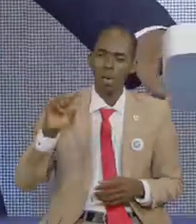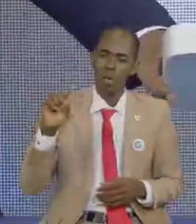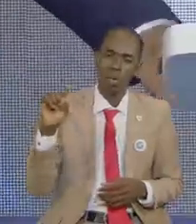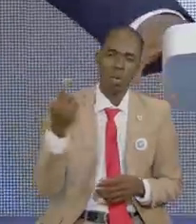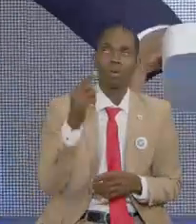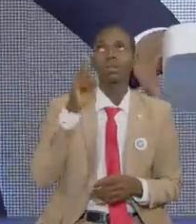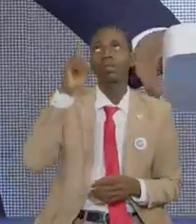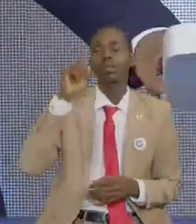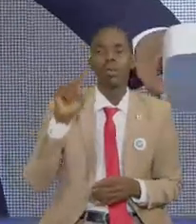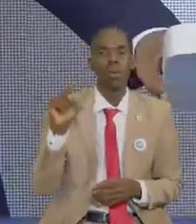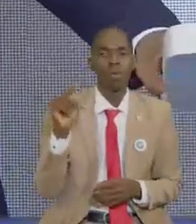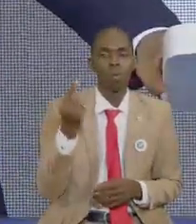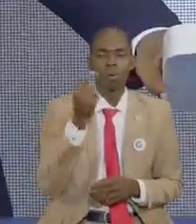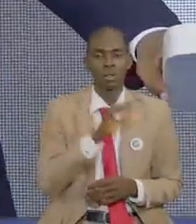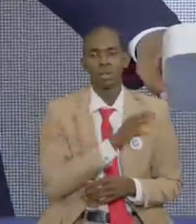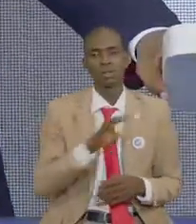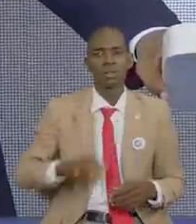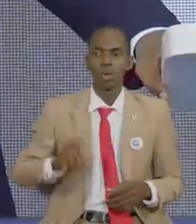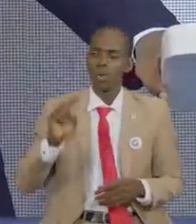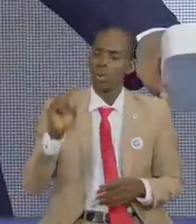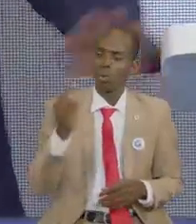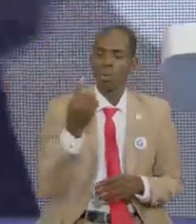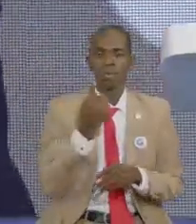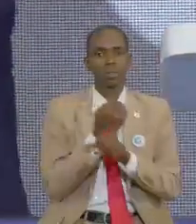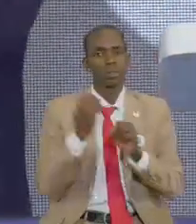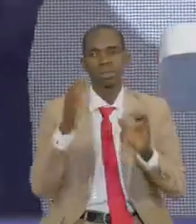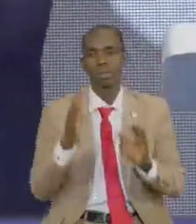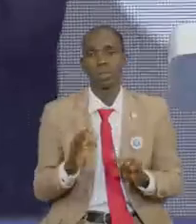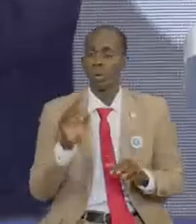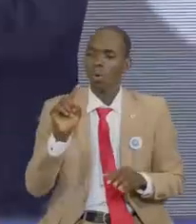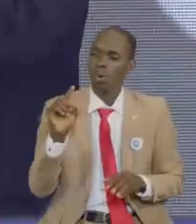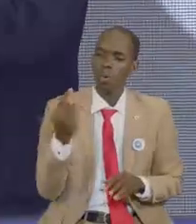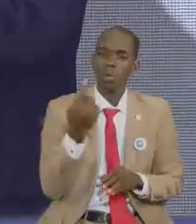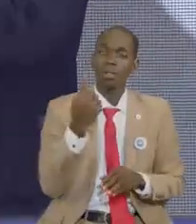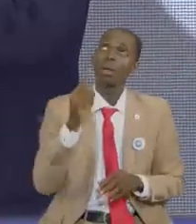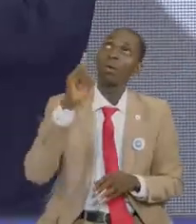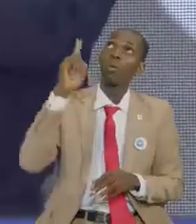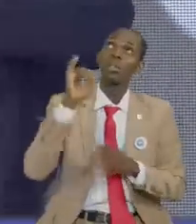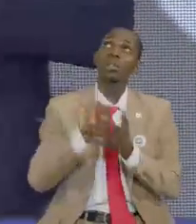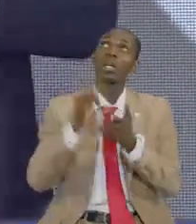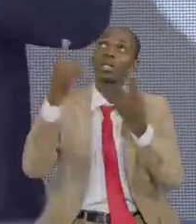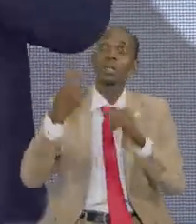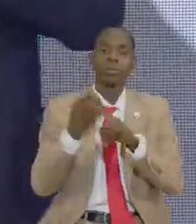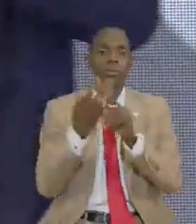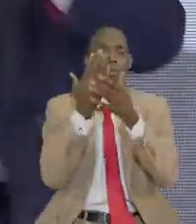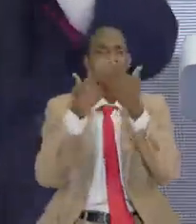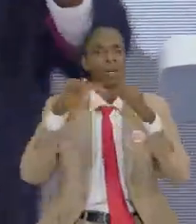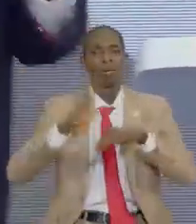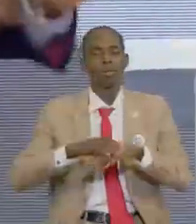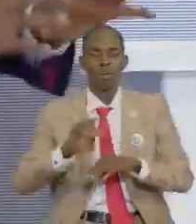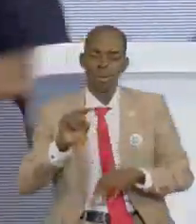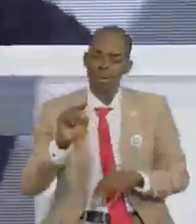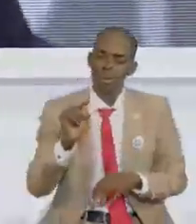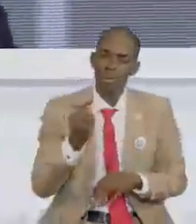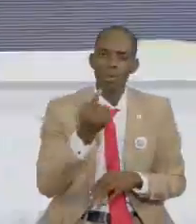only Christ, only the Savior, only the one that came from heaven, Only the